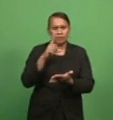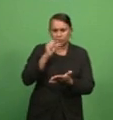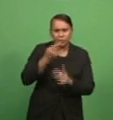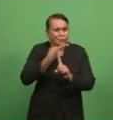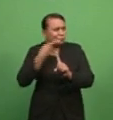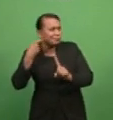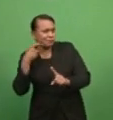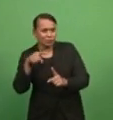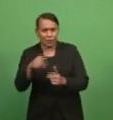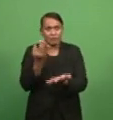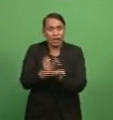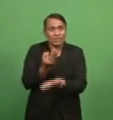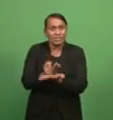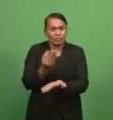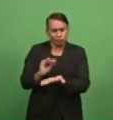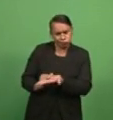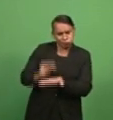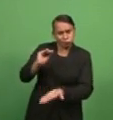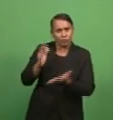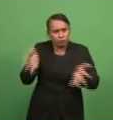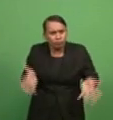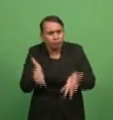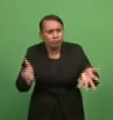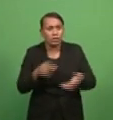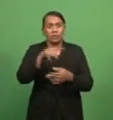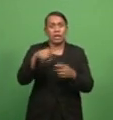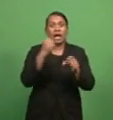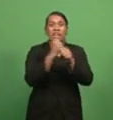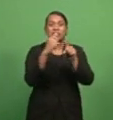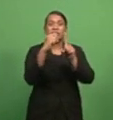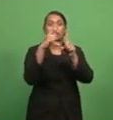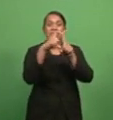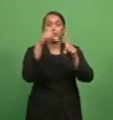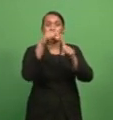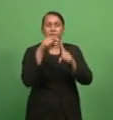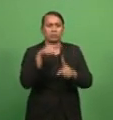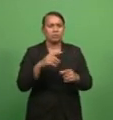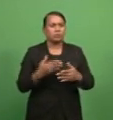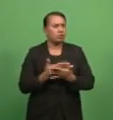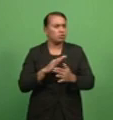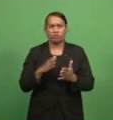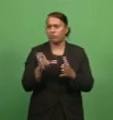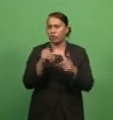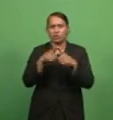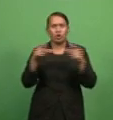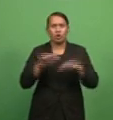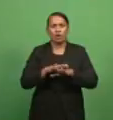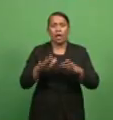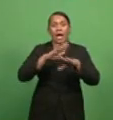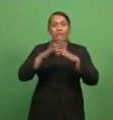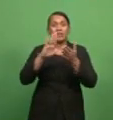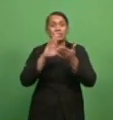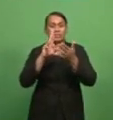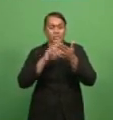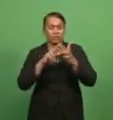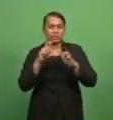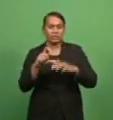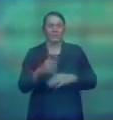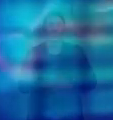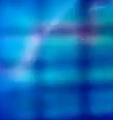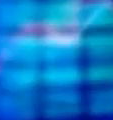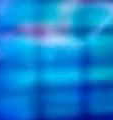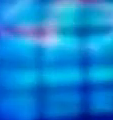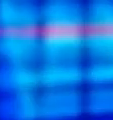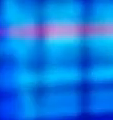boost their real GDP by about 4.4%. And that's all from HFC Bank for this week. Minaka. It was a mixed day for